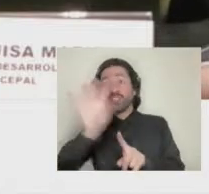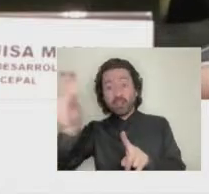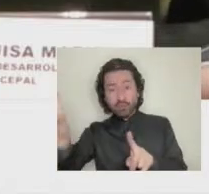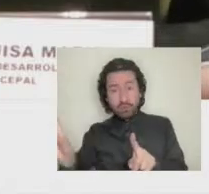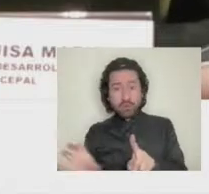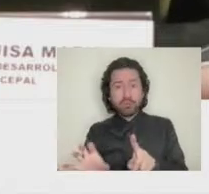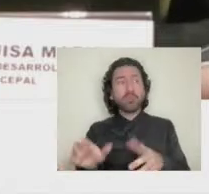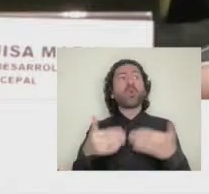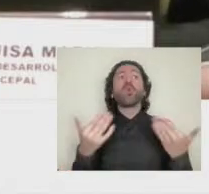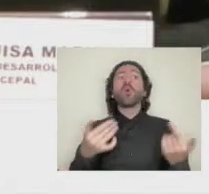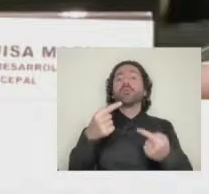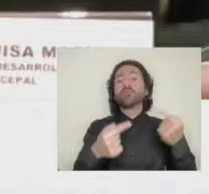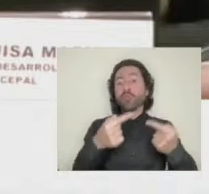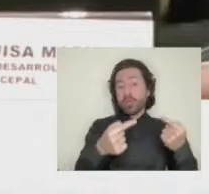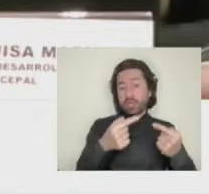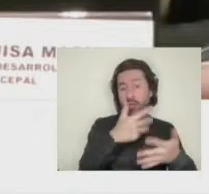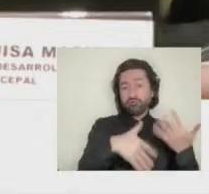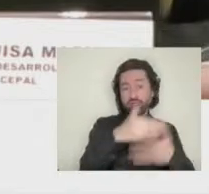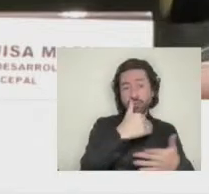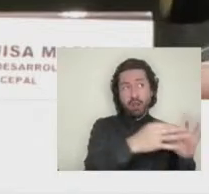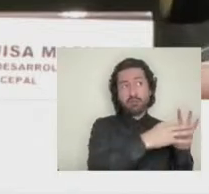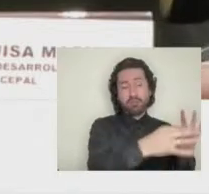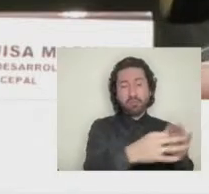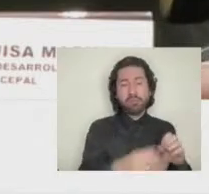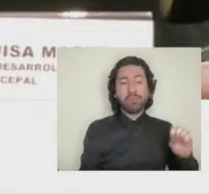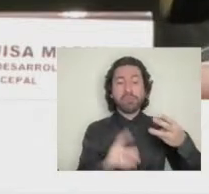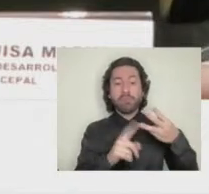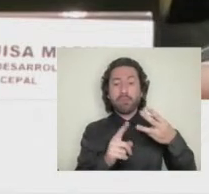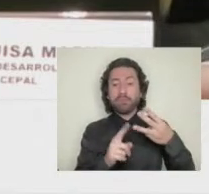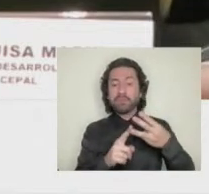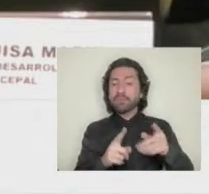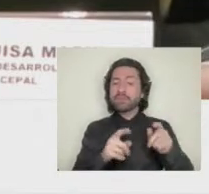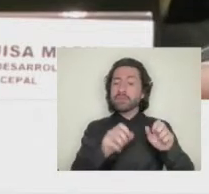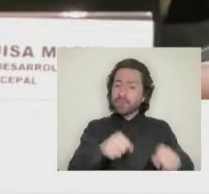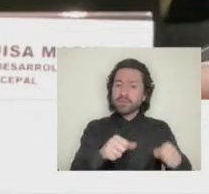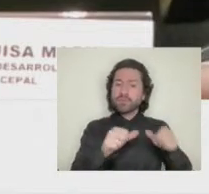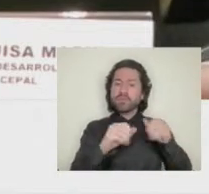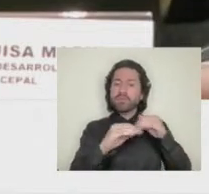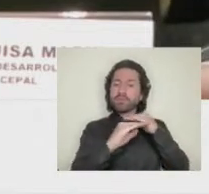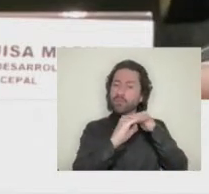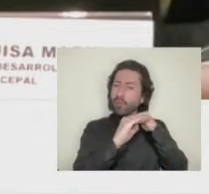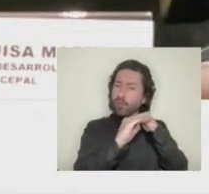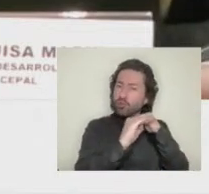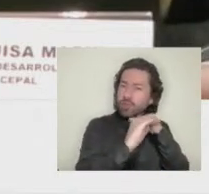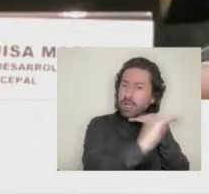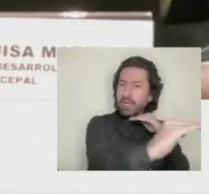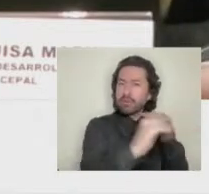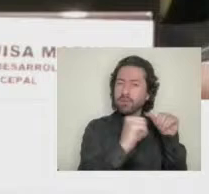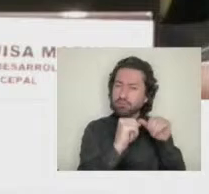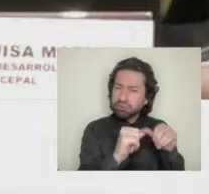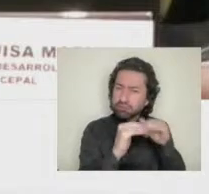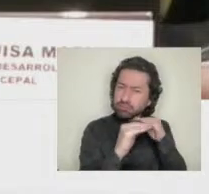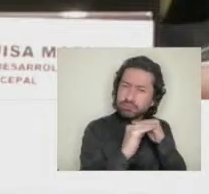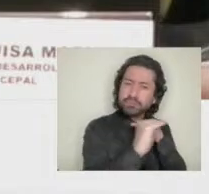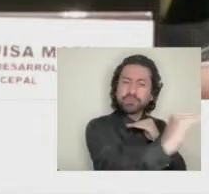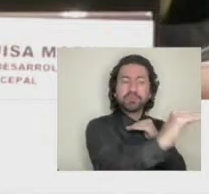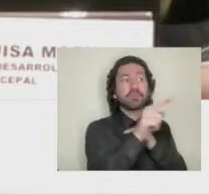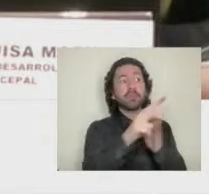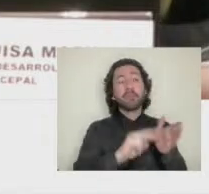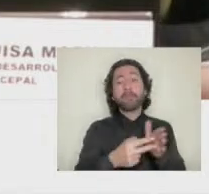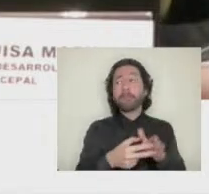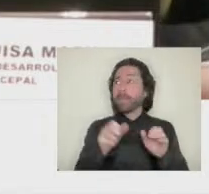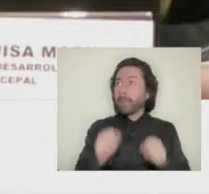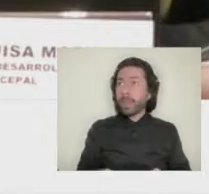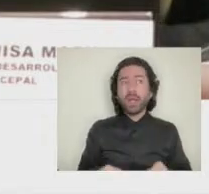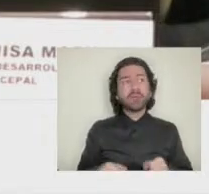the integral in the sense that this may be linked to other sectors and social policies. Also, these systems should be sustainable in